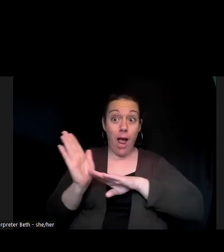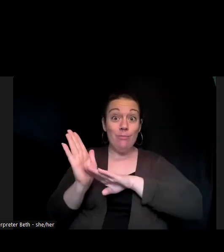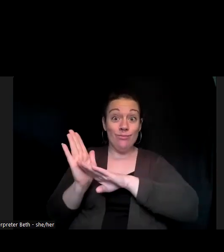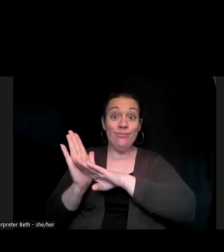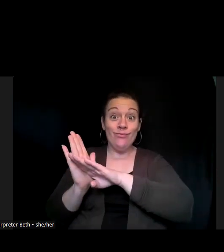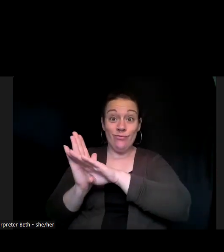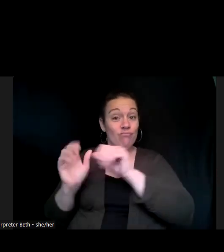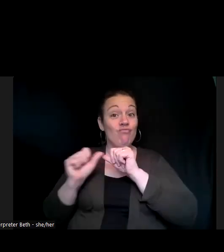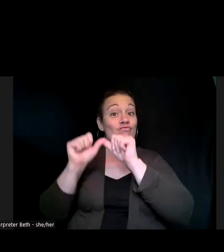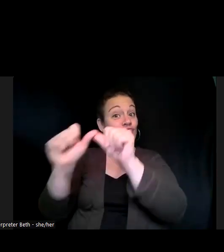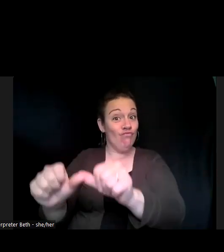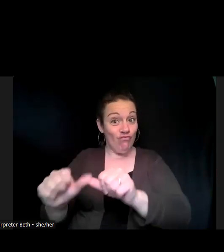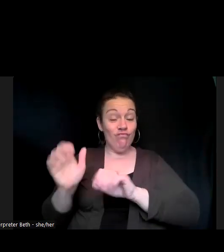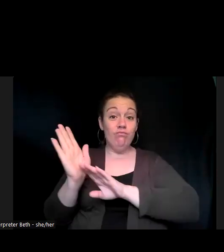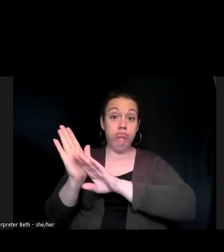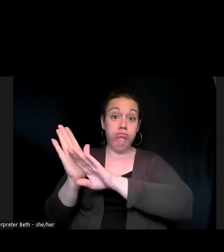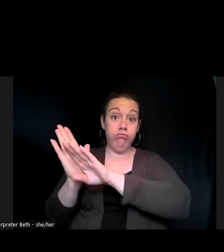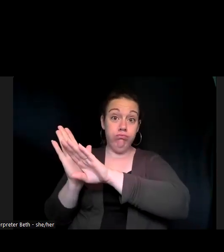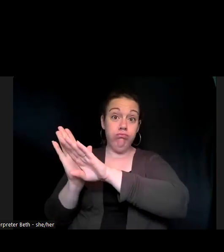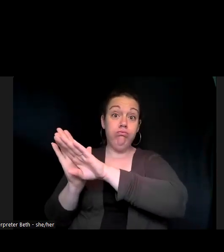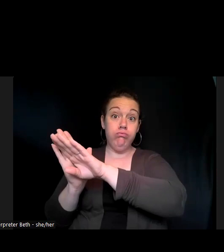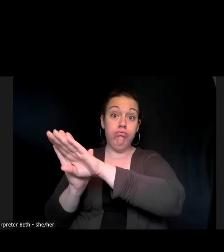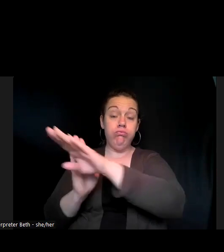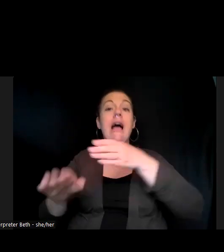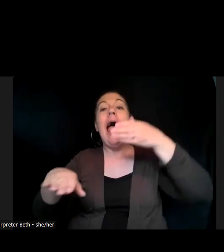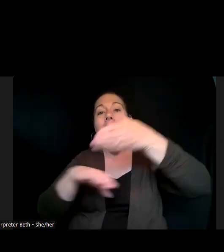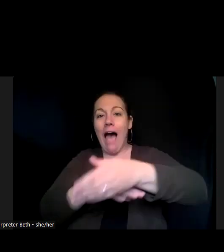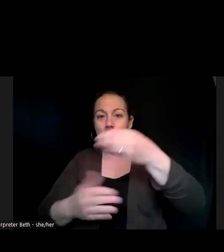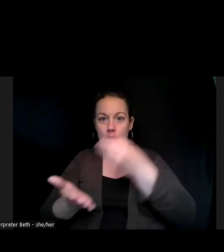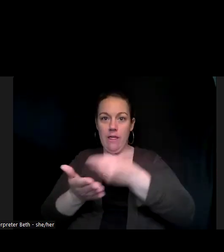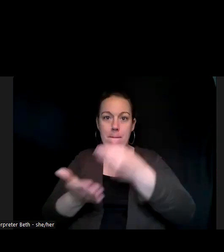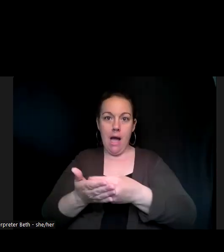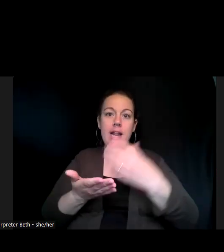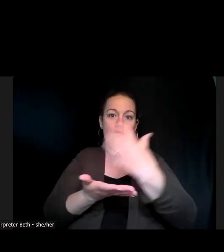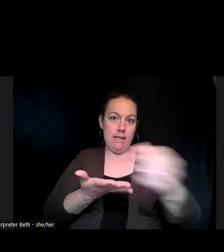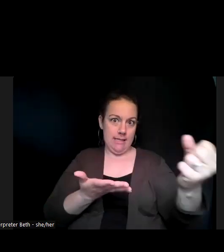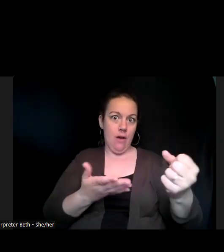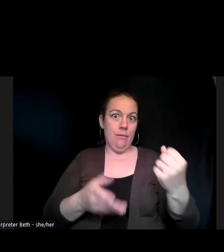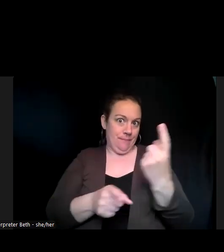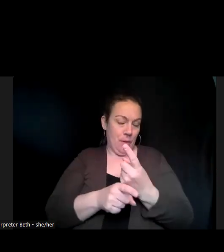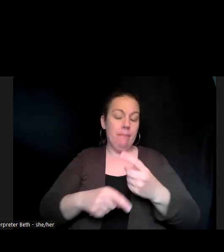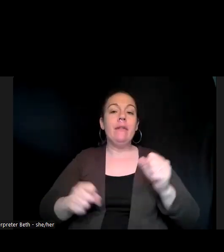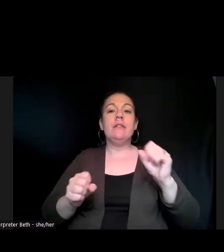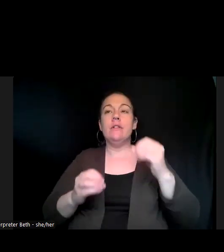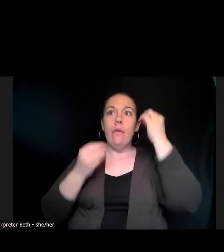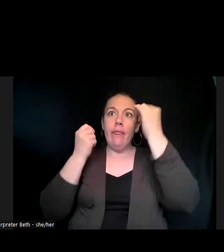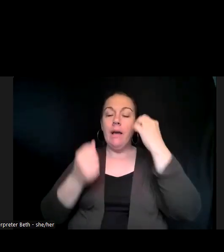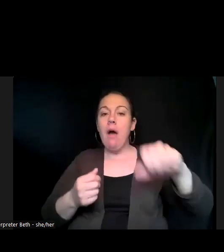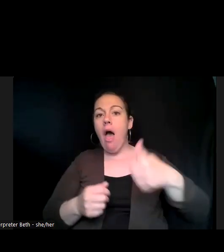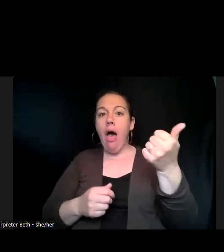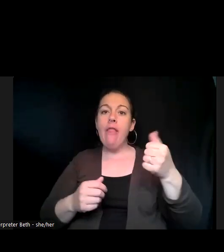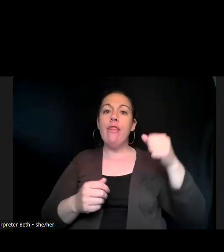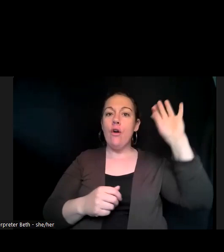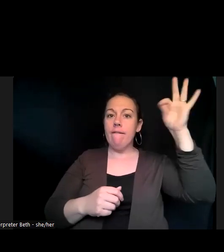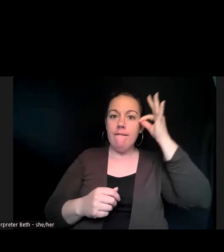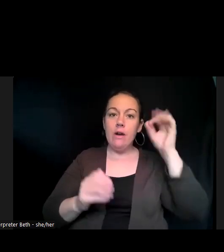able to continue after this money ends. Maybe that's thinking about other state or federal funds